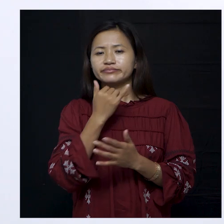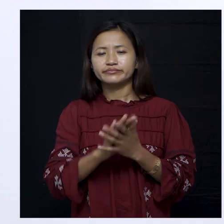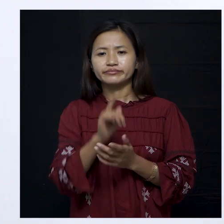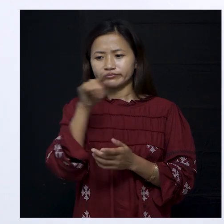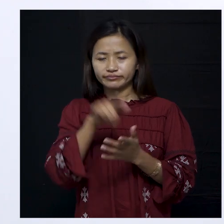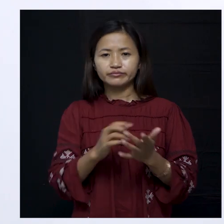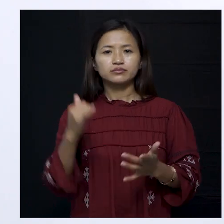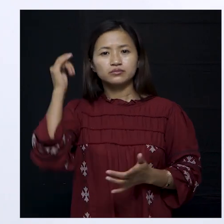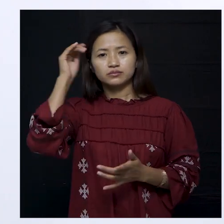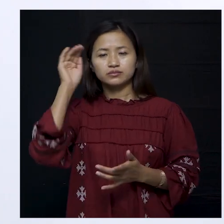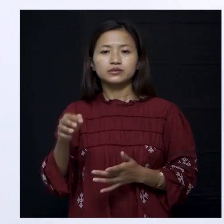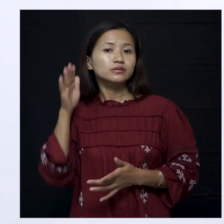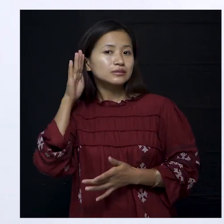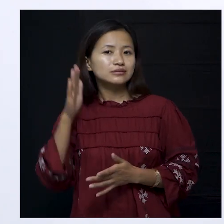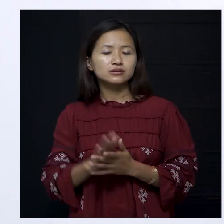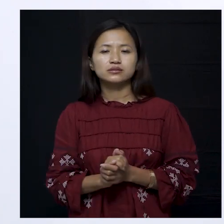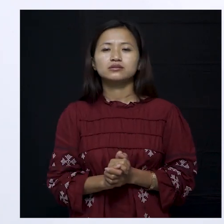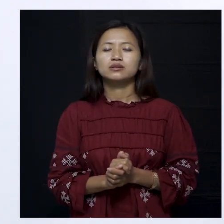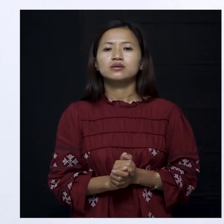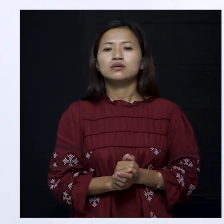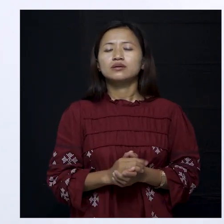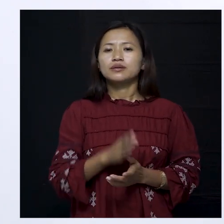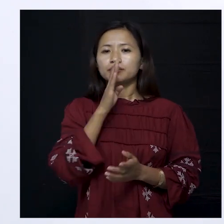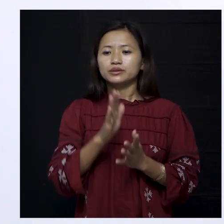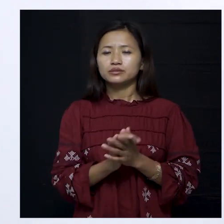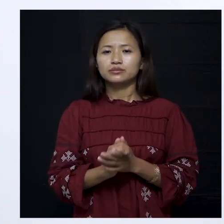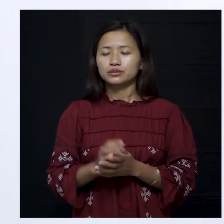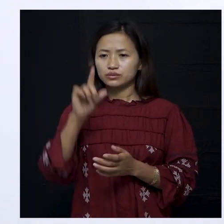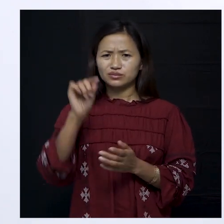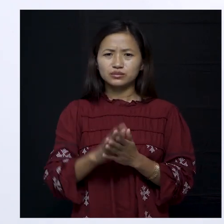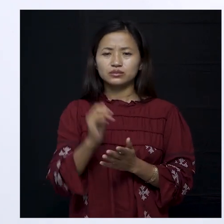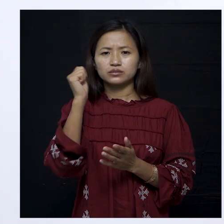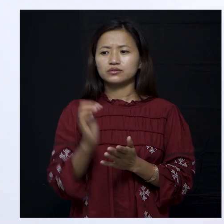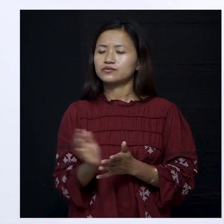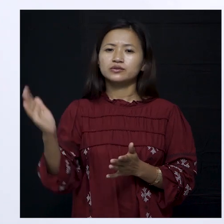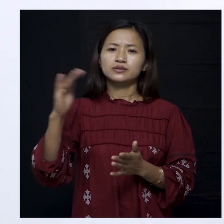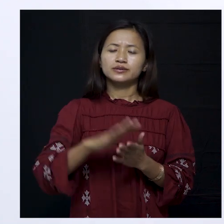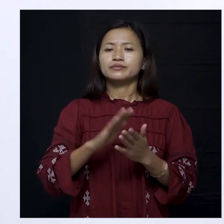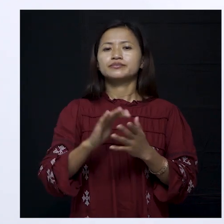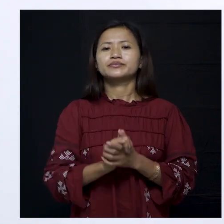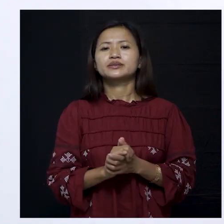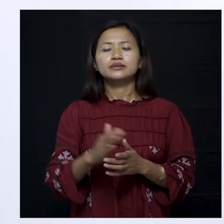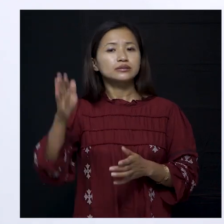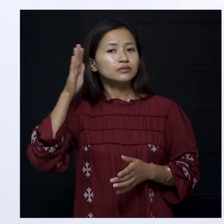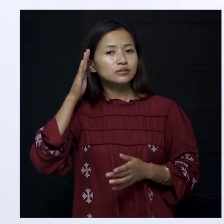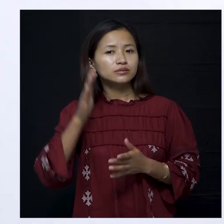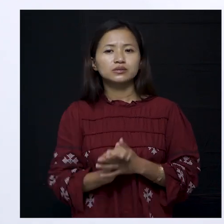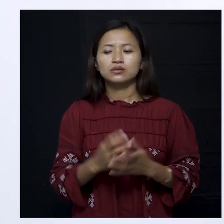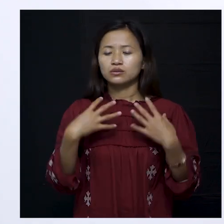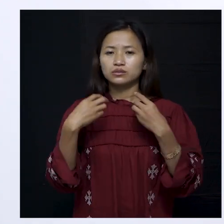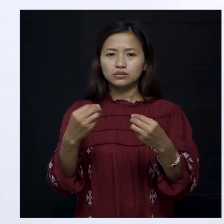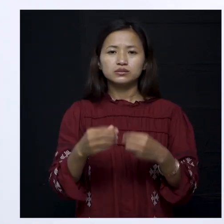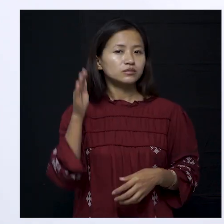will be a big turn off to your listeners, because by doing so, from that moment onwards, your listeners may not want